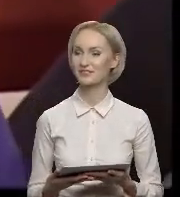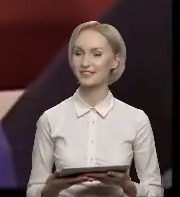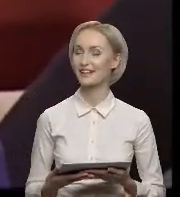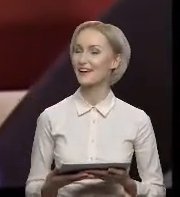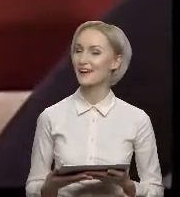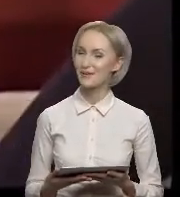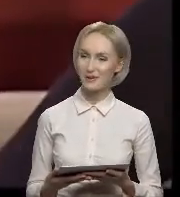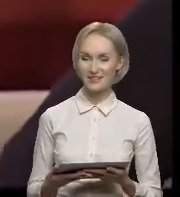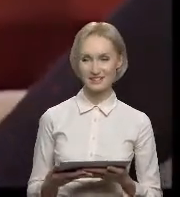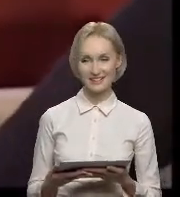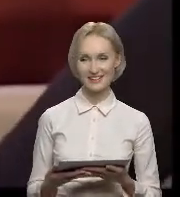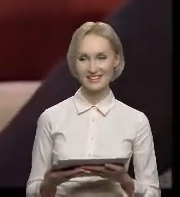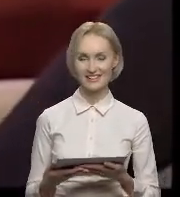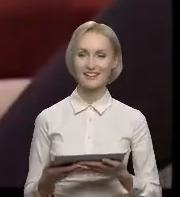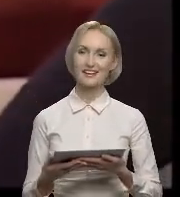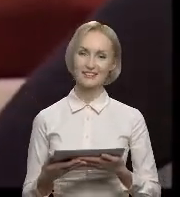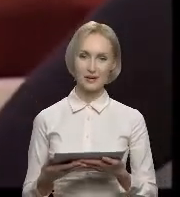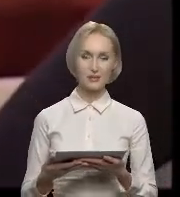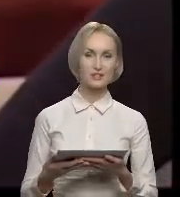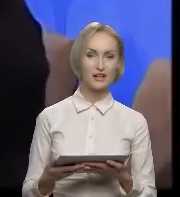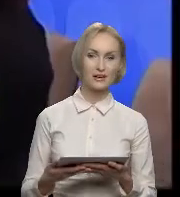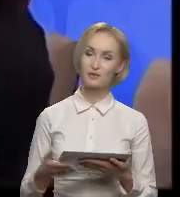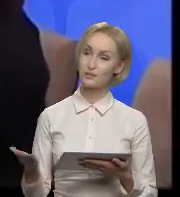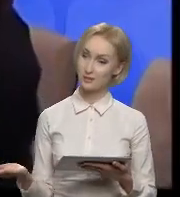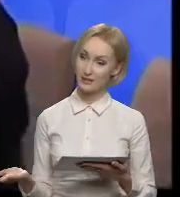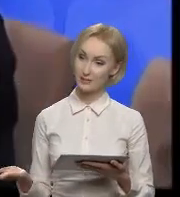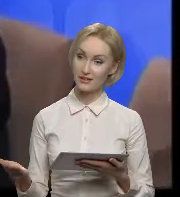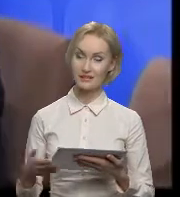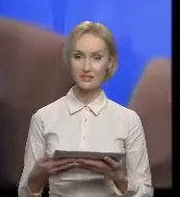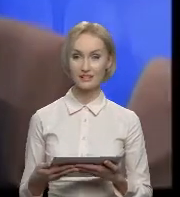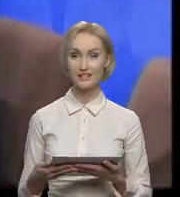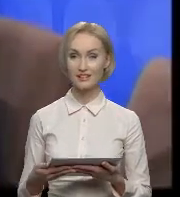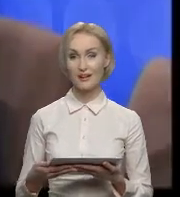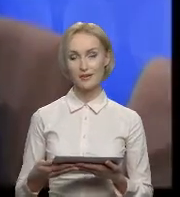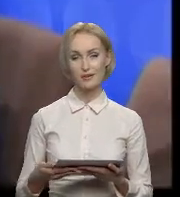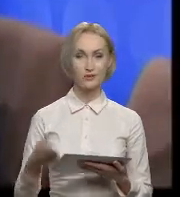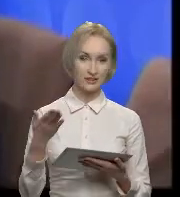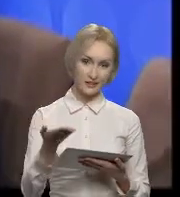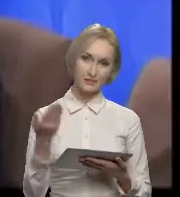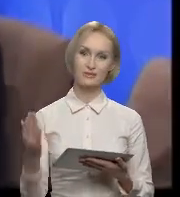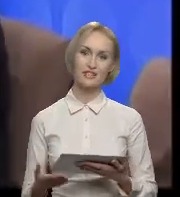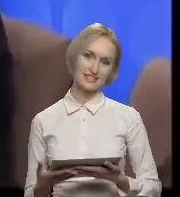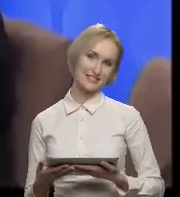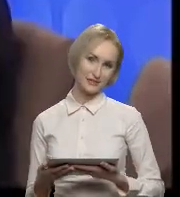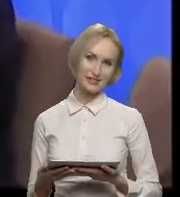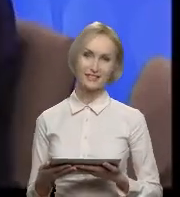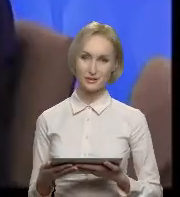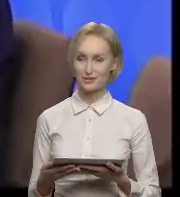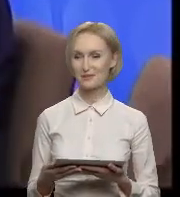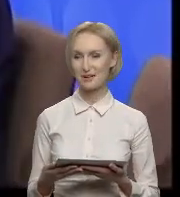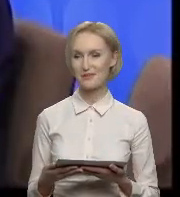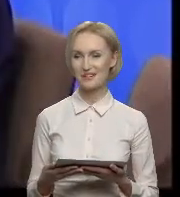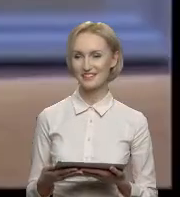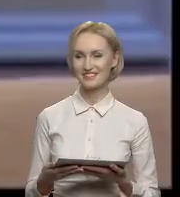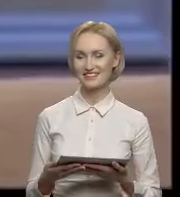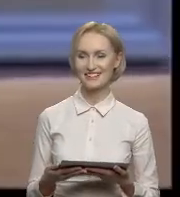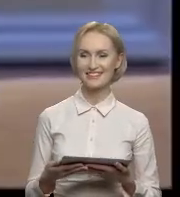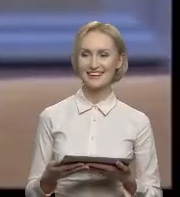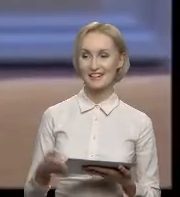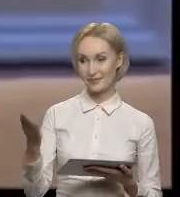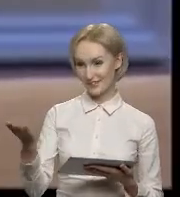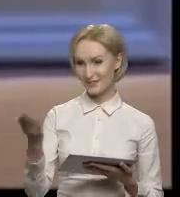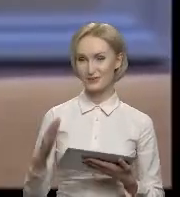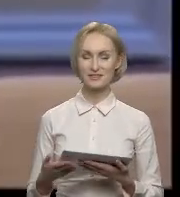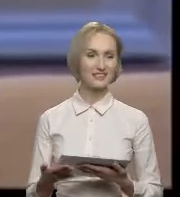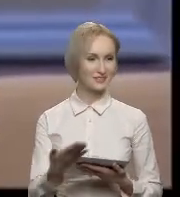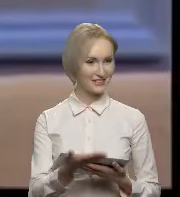That's the only line. That line, me and her don't cross. I don't know that. Jasmine, when Nene confides in you her most intimate stuff, why do you disclose